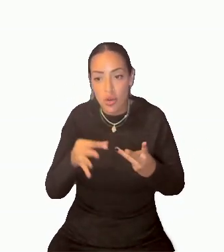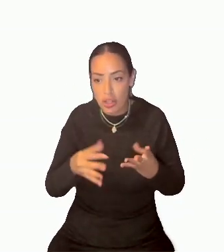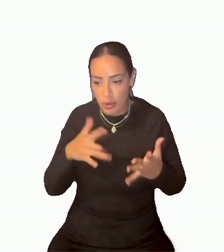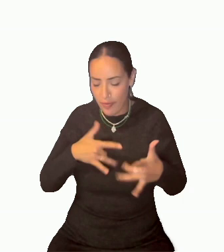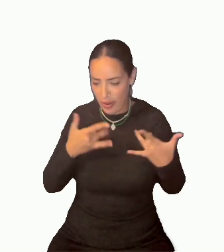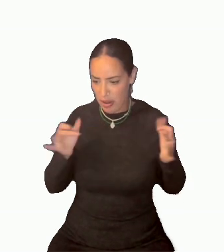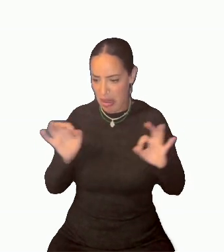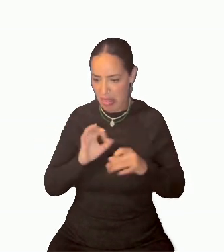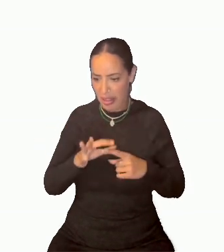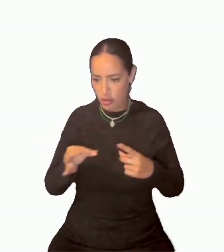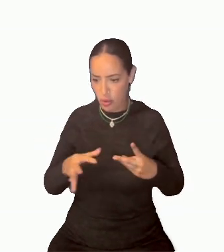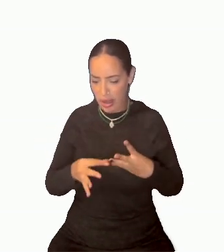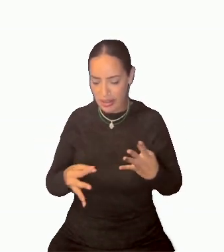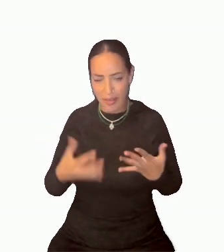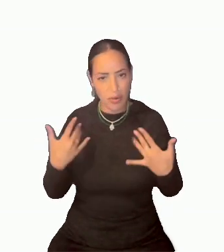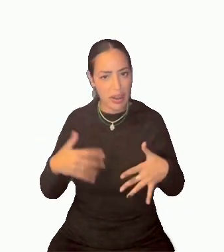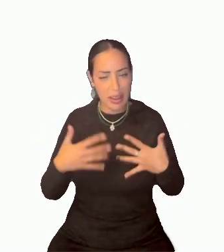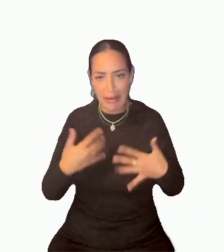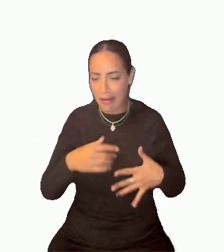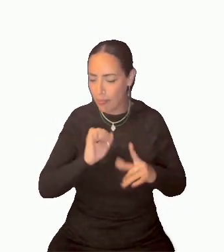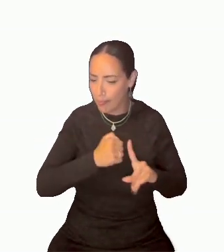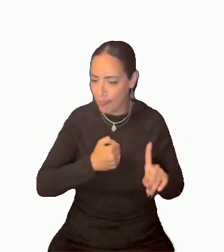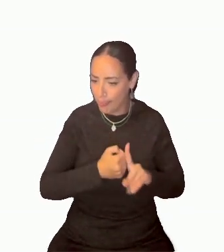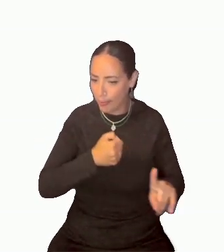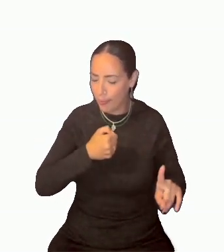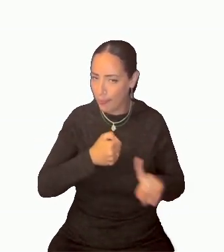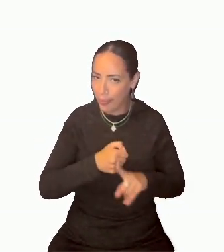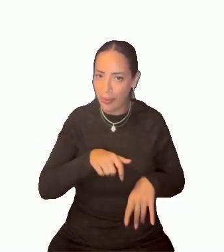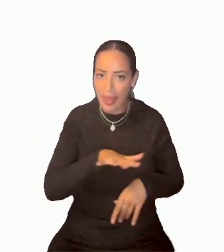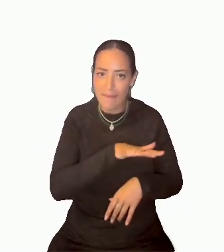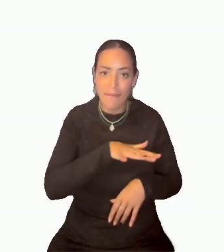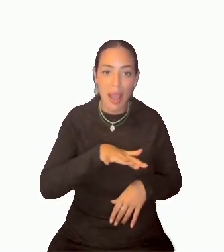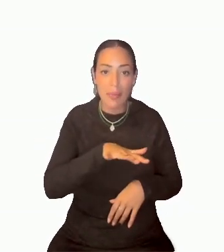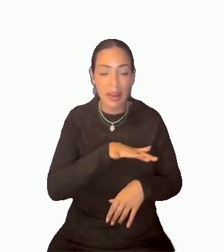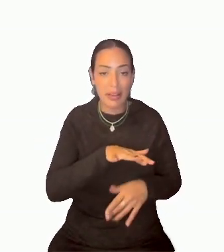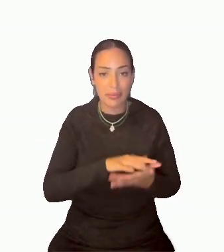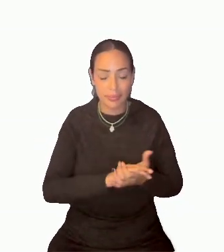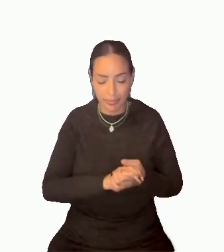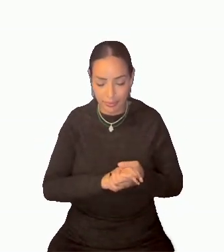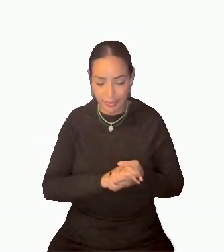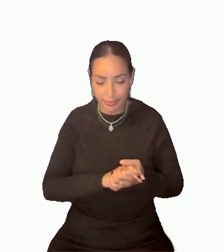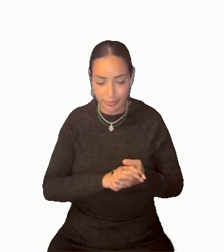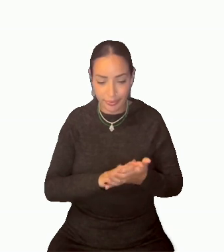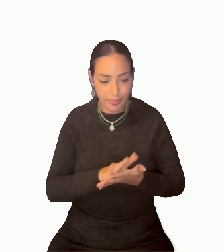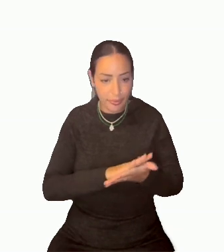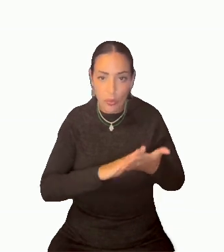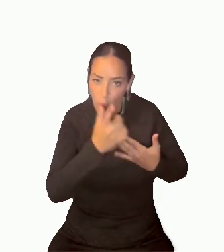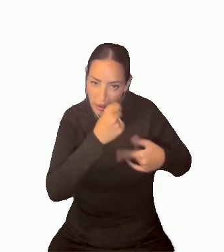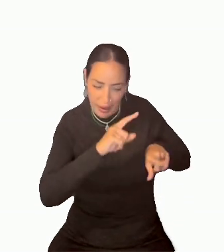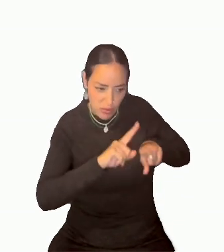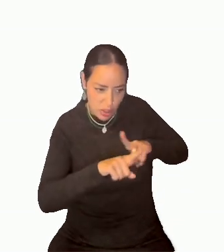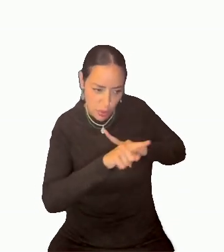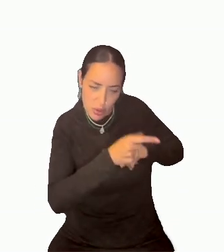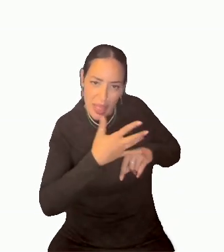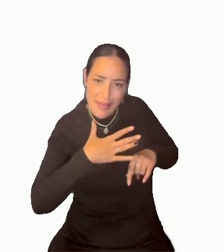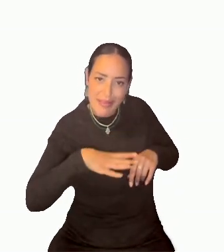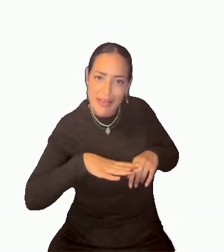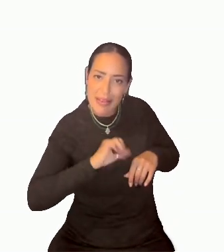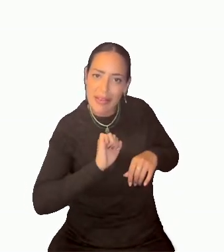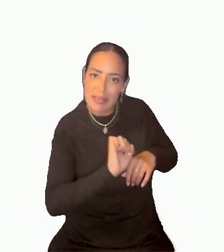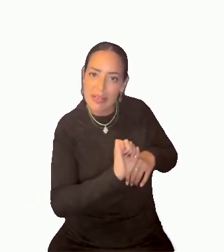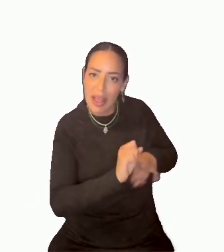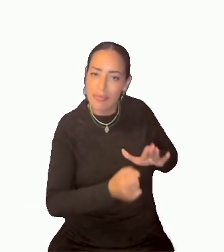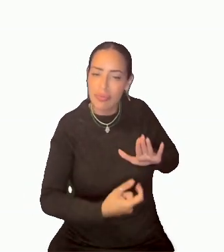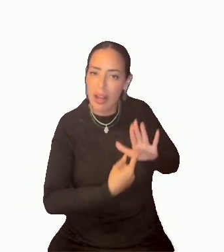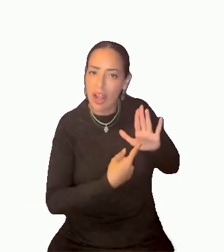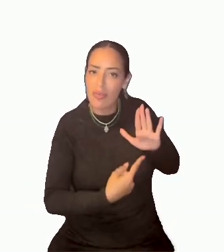significant impact on the experiences of the bereaved family, not least because it offers an opportunity to respond to their needs and priorities.